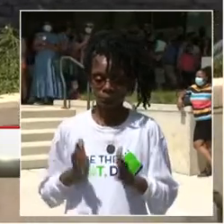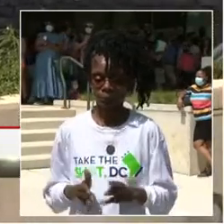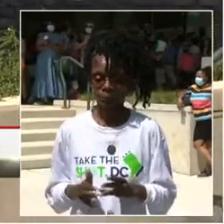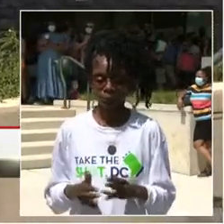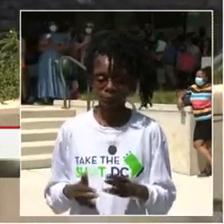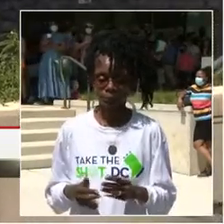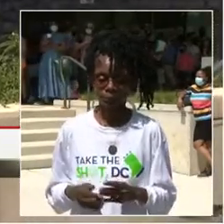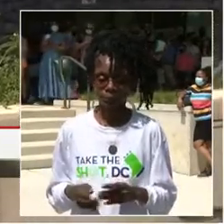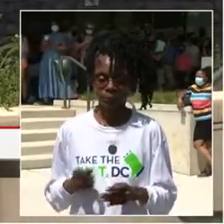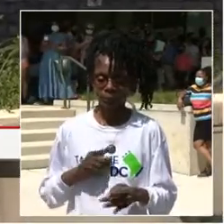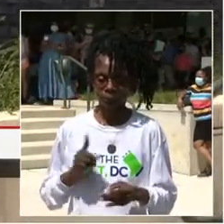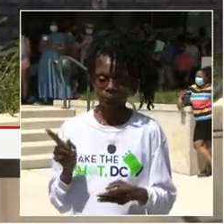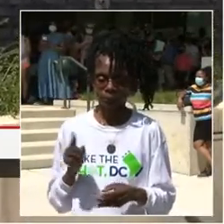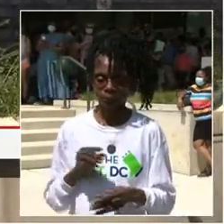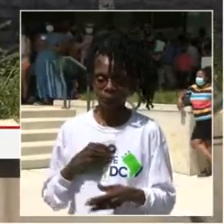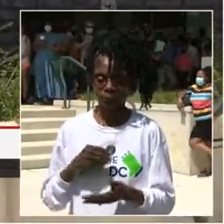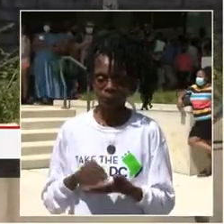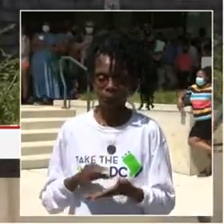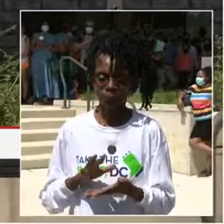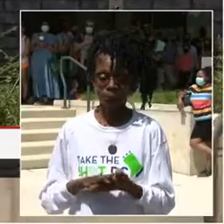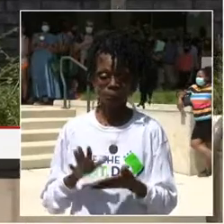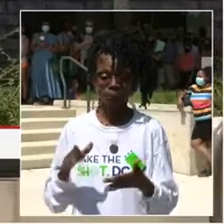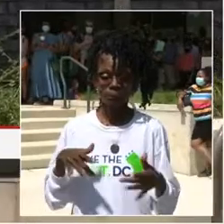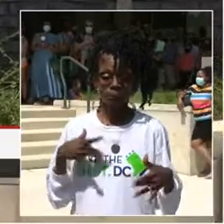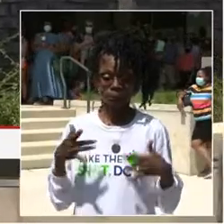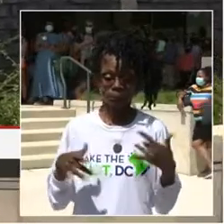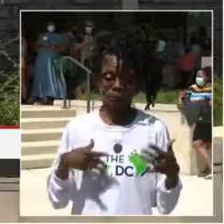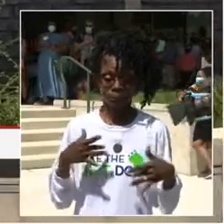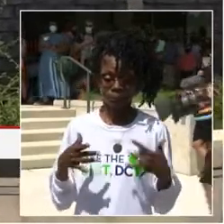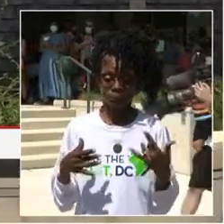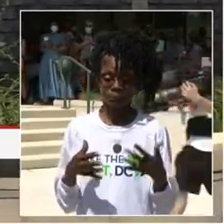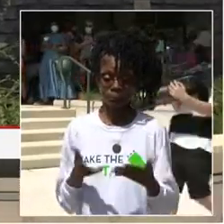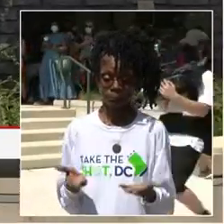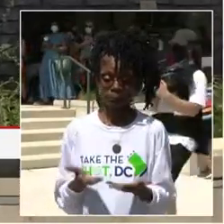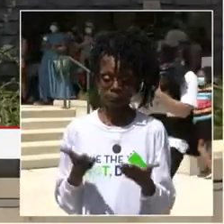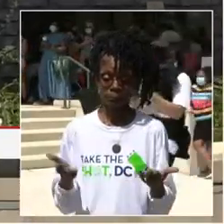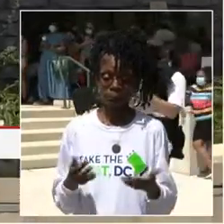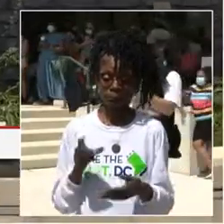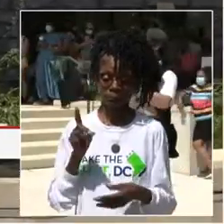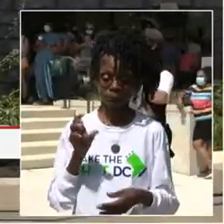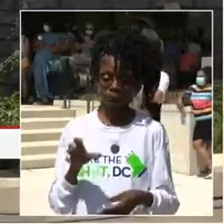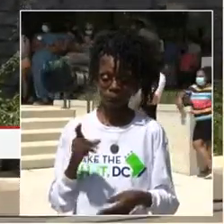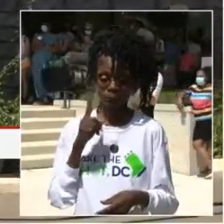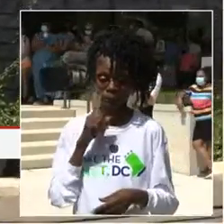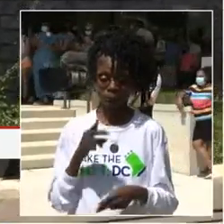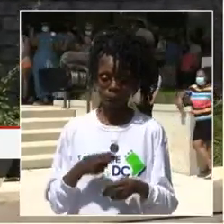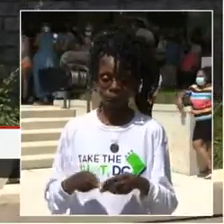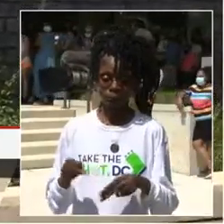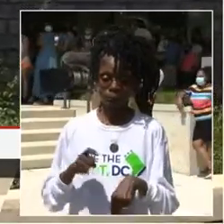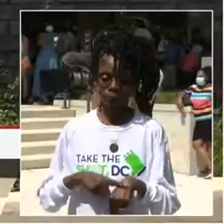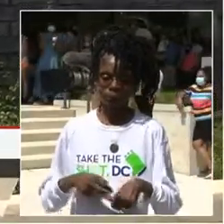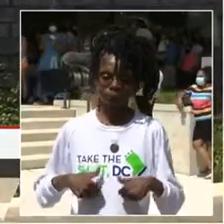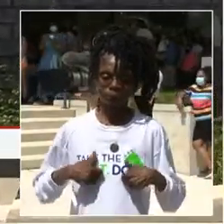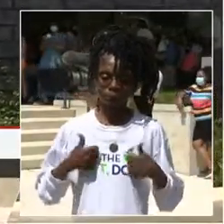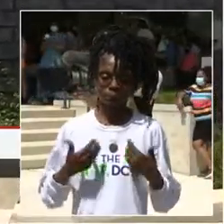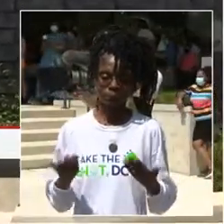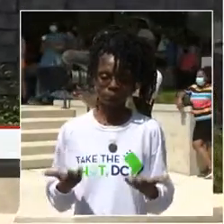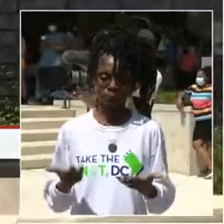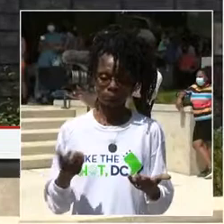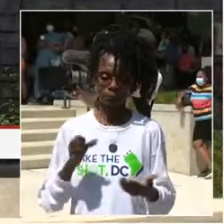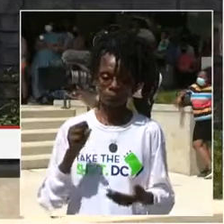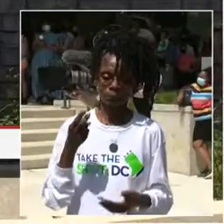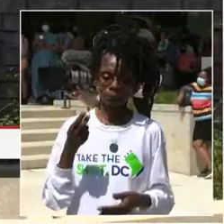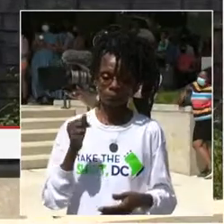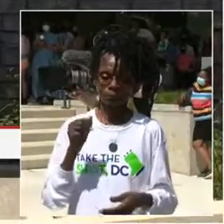notes? I'm definitely excited. So I've actually been in D.C. for quite some time, but I've only lived in Shaw for a handful of years now, and so as a